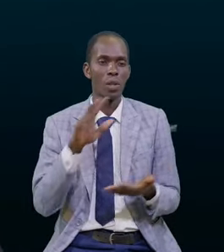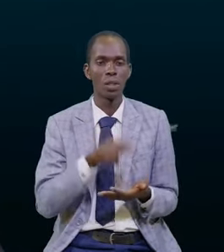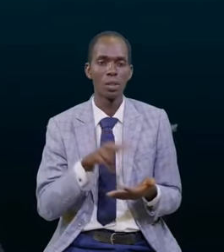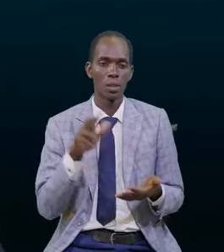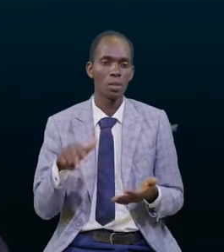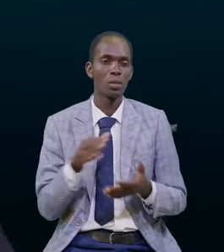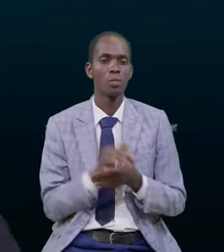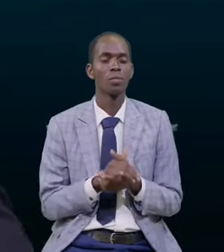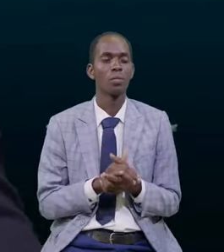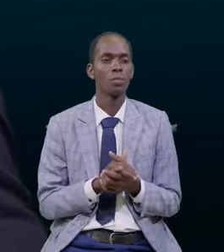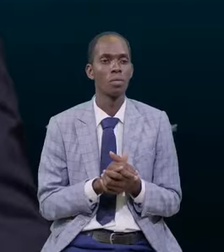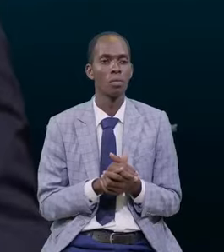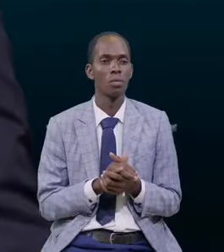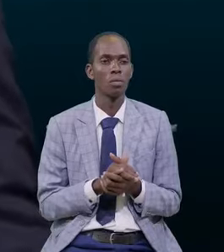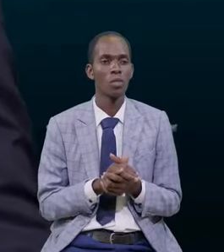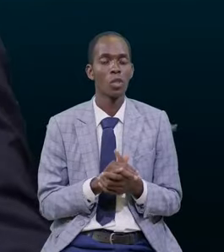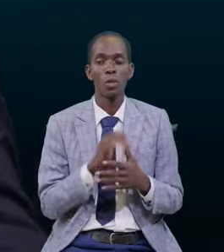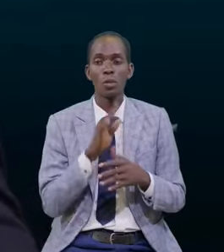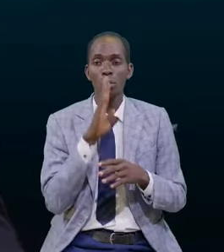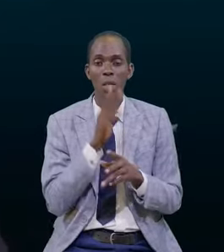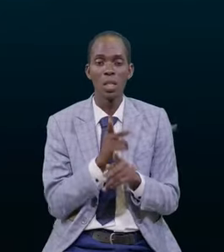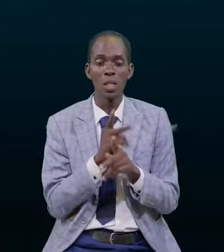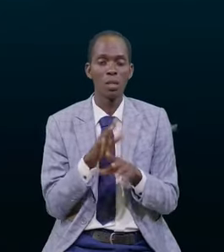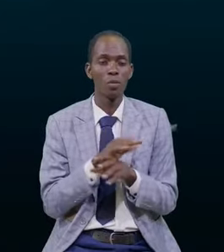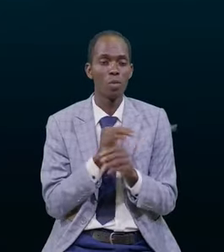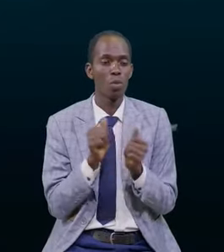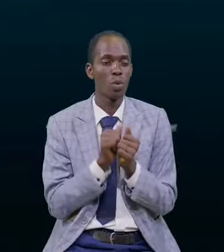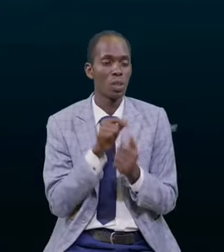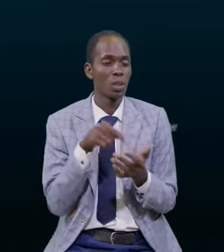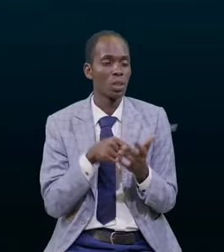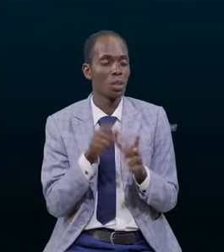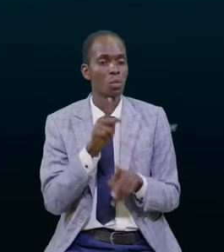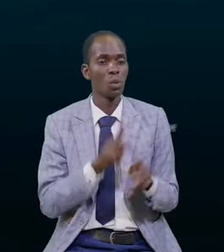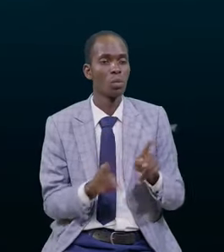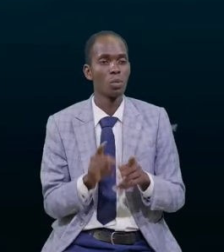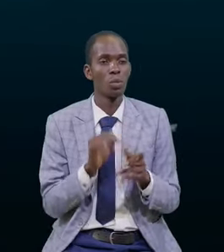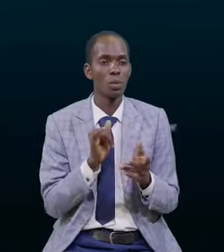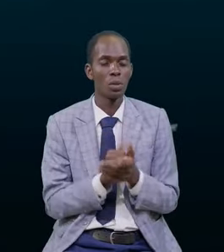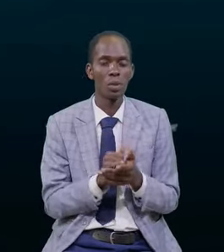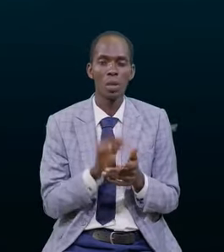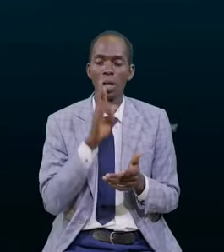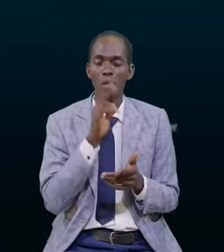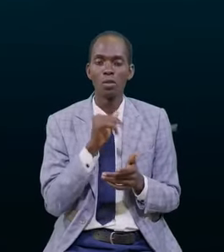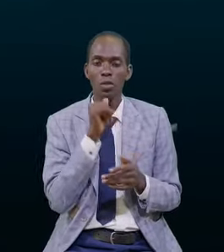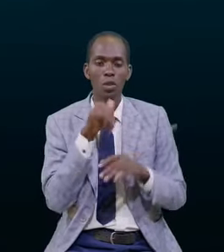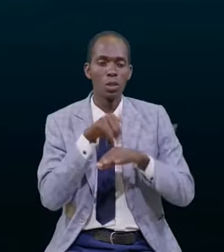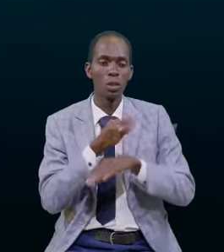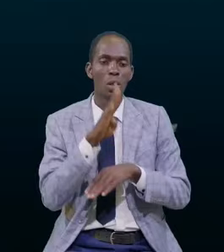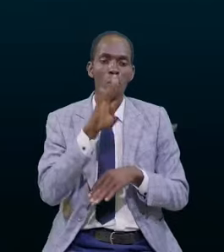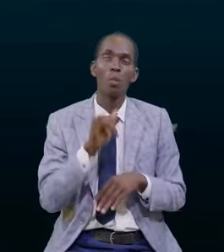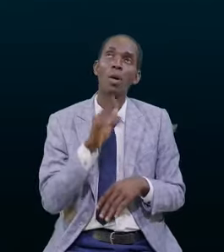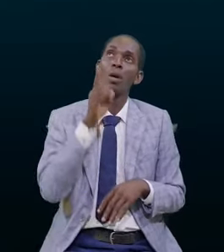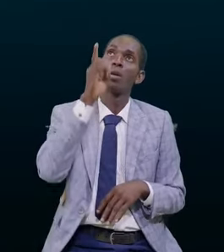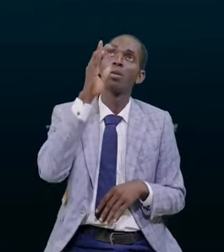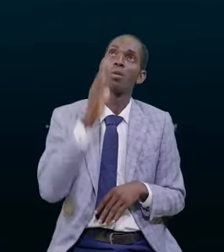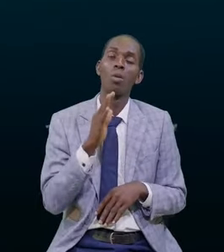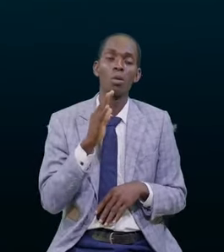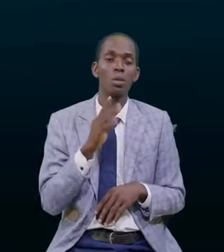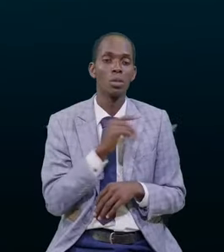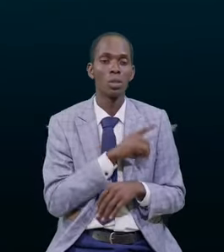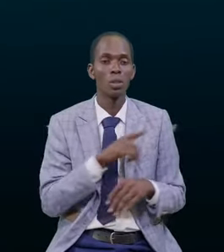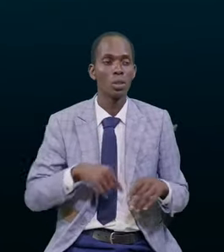theologians they don't know what they talking about listen to the Lord and the Lord said unto Moses whosoever has sinned against